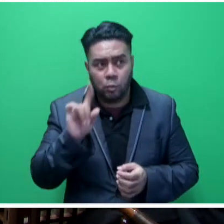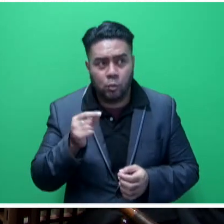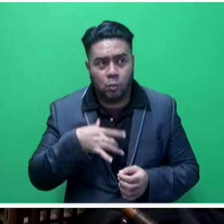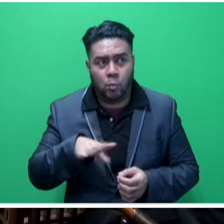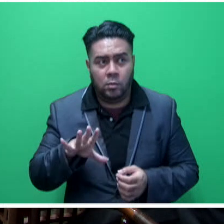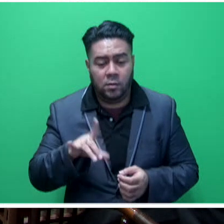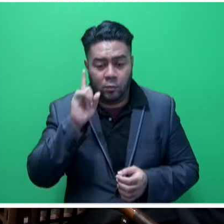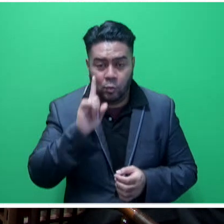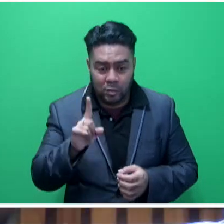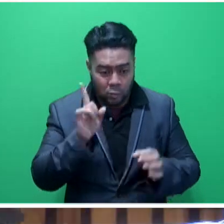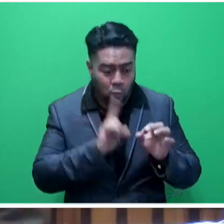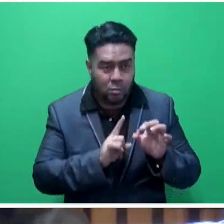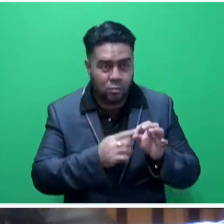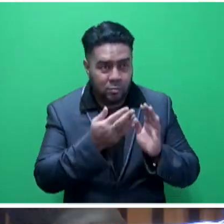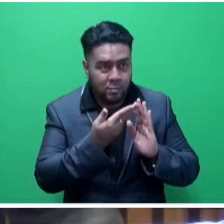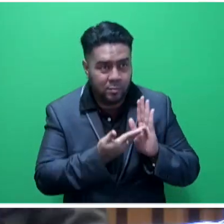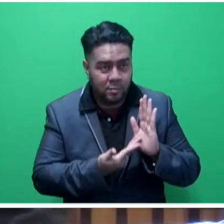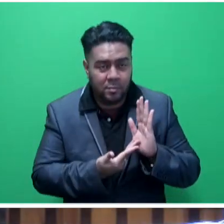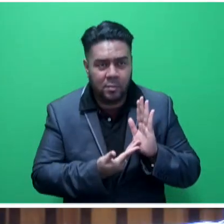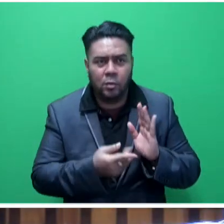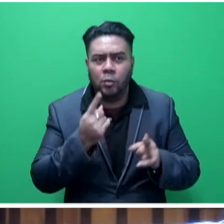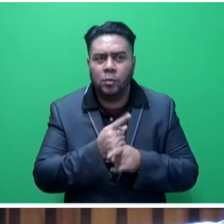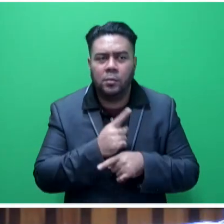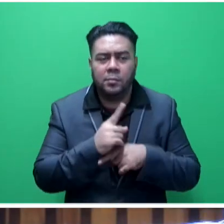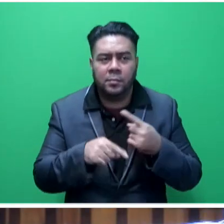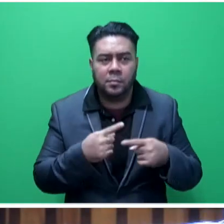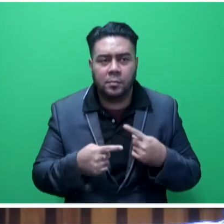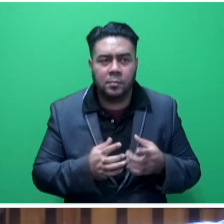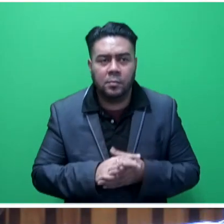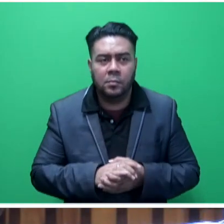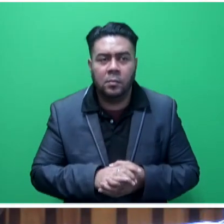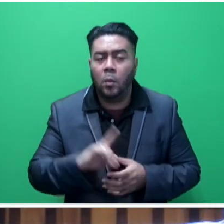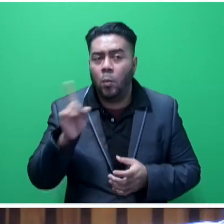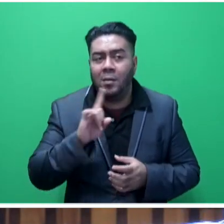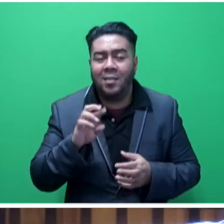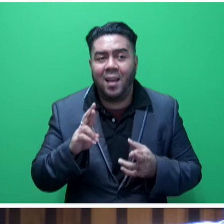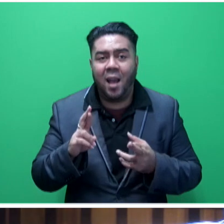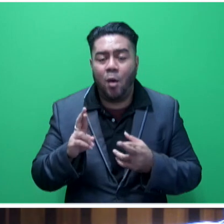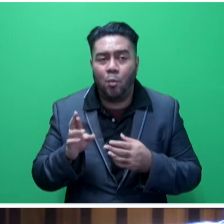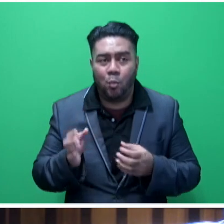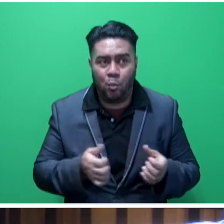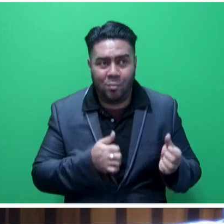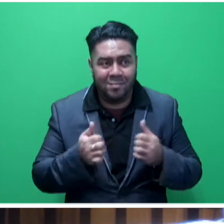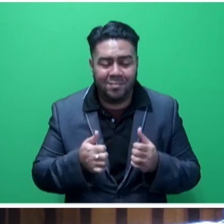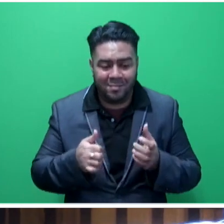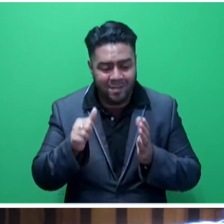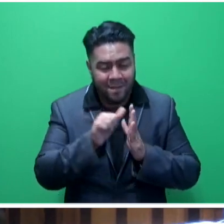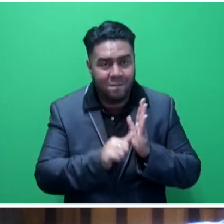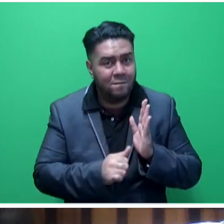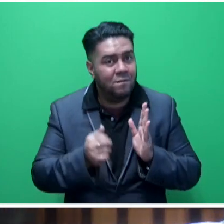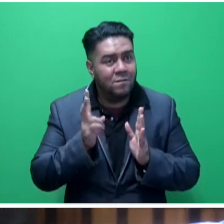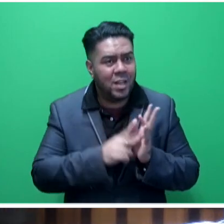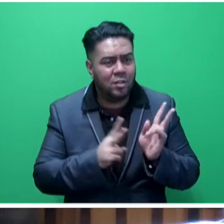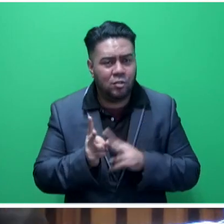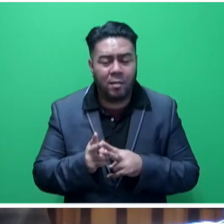at the question itself, sir, it talks about what are the arrangements in place for the administration of gazetted villages.